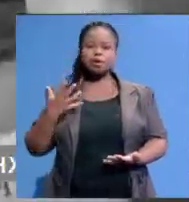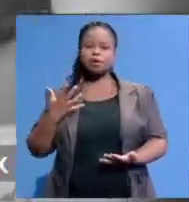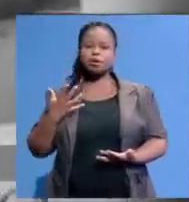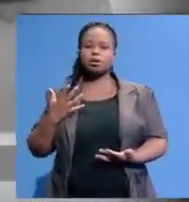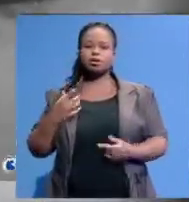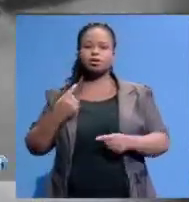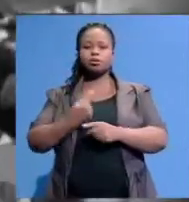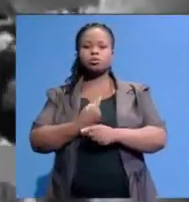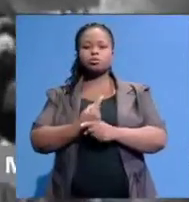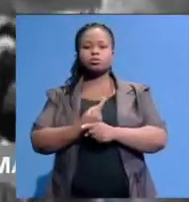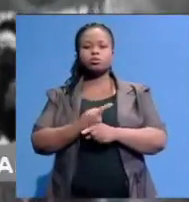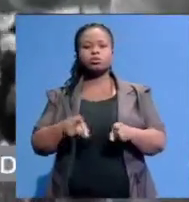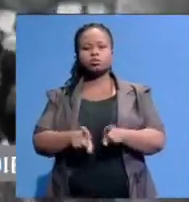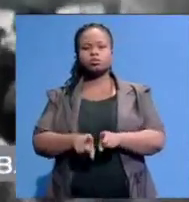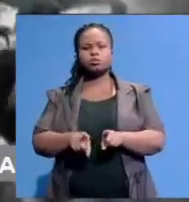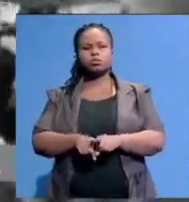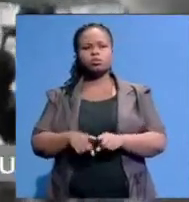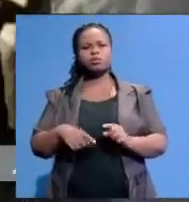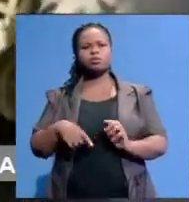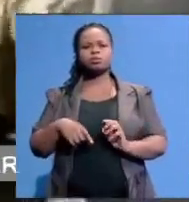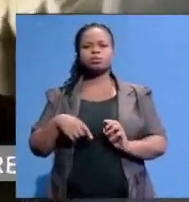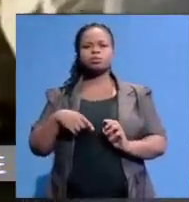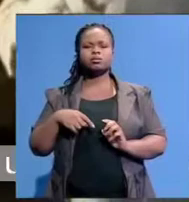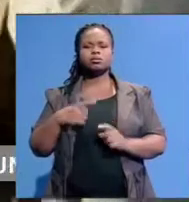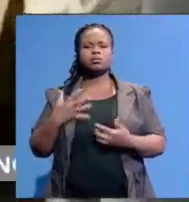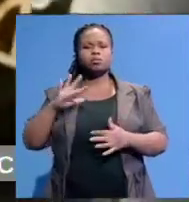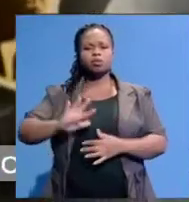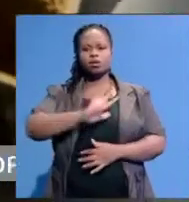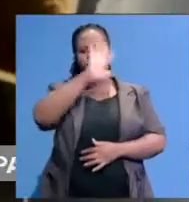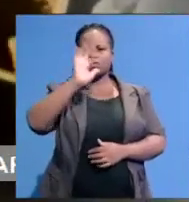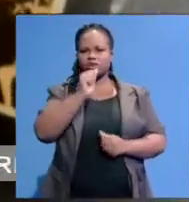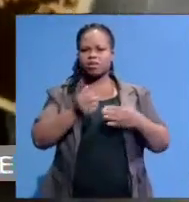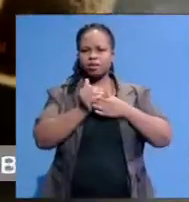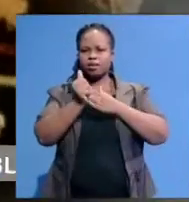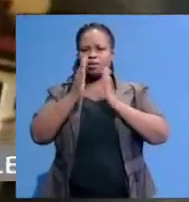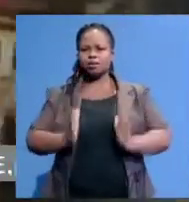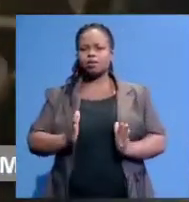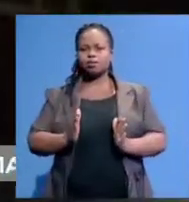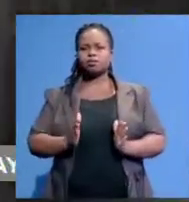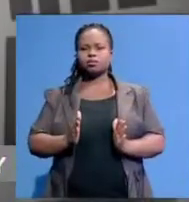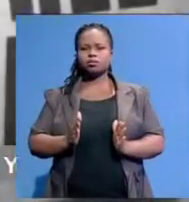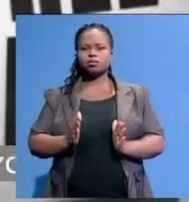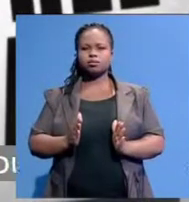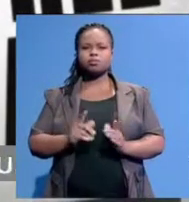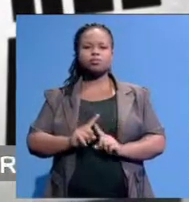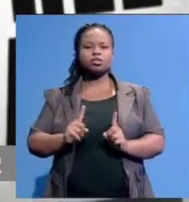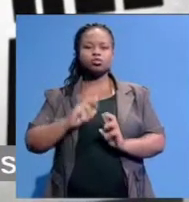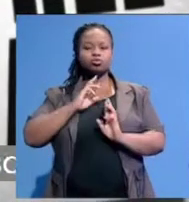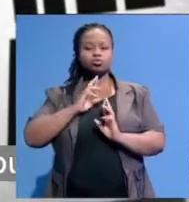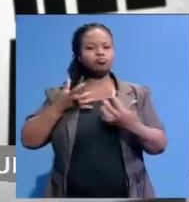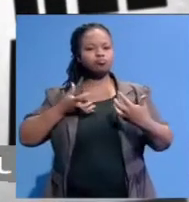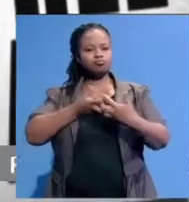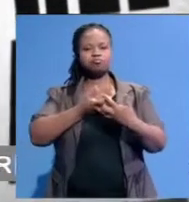put together what they called the Atlantic Charter. So as a response, then African leaders had to respond in that way. And later on,